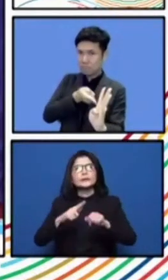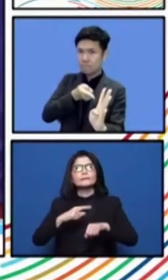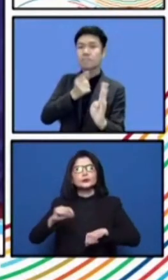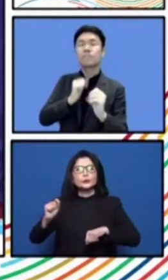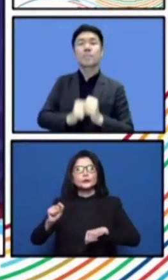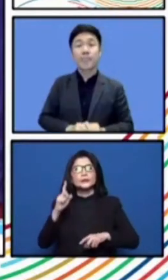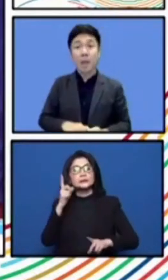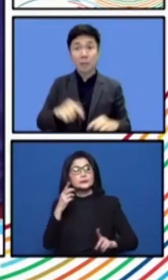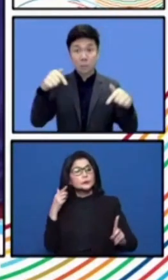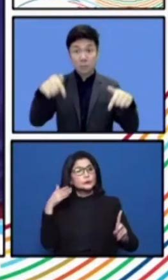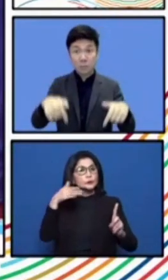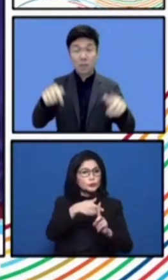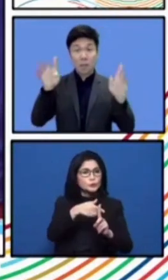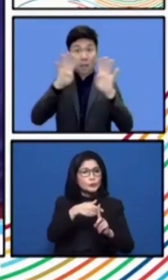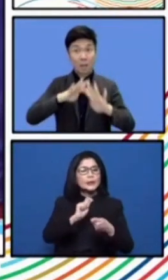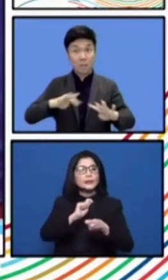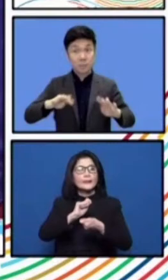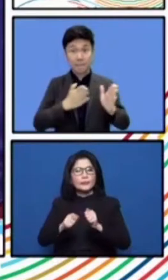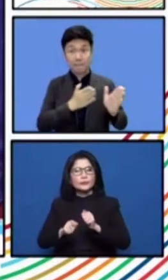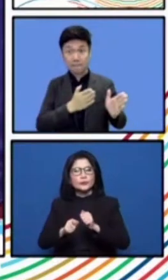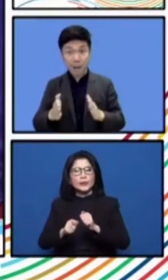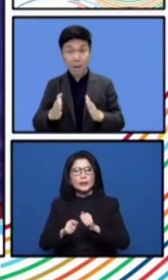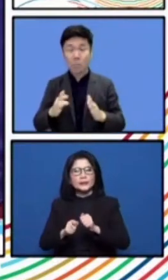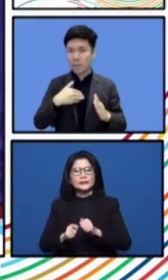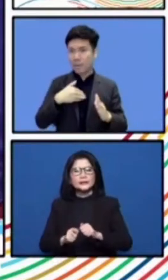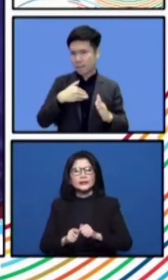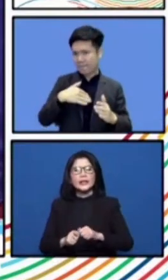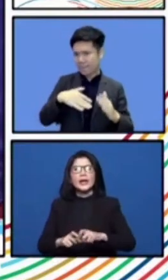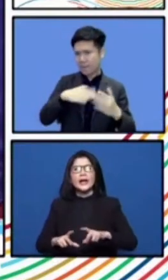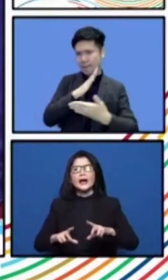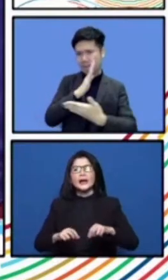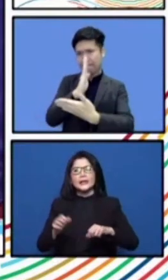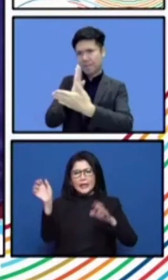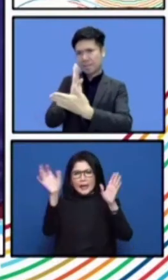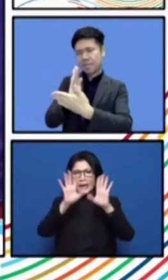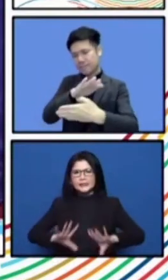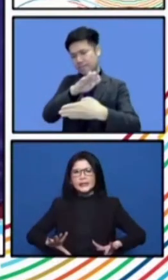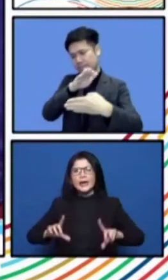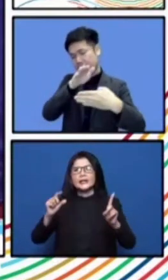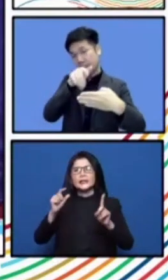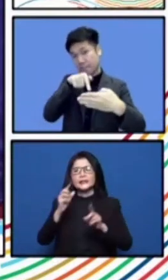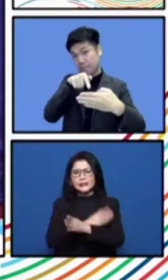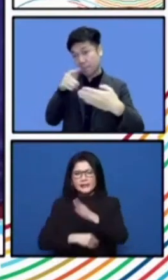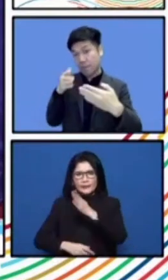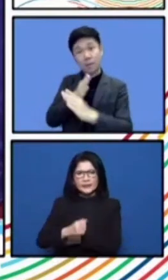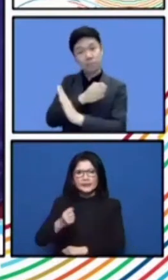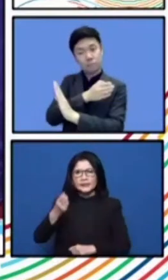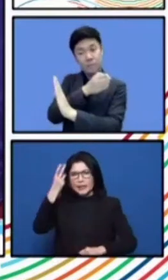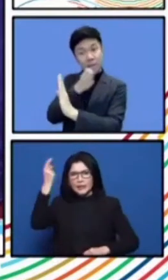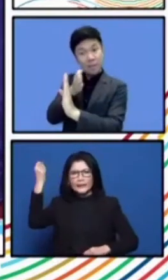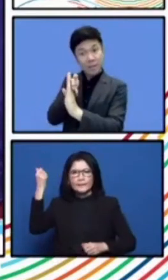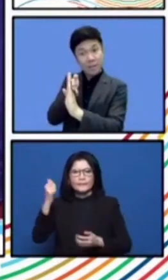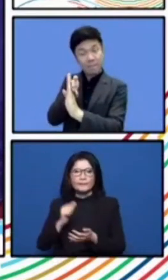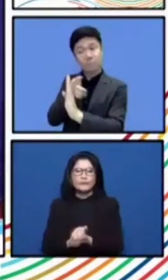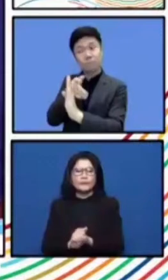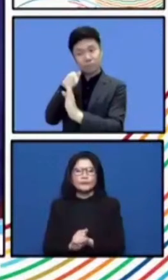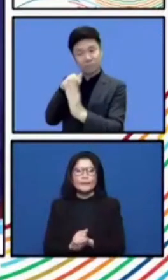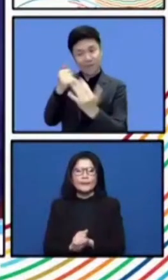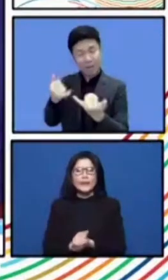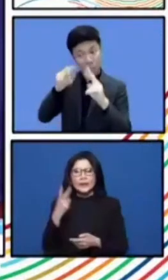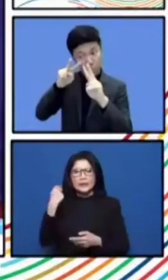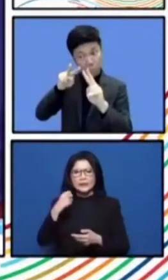a midterm review and with that midterm review we actually looking at the structure in which the